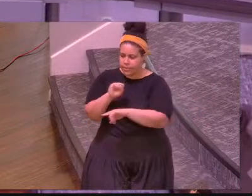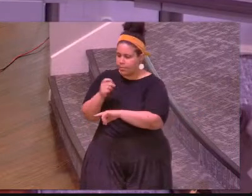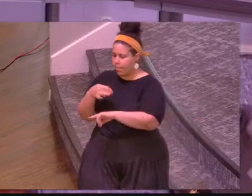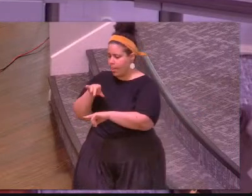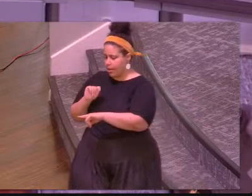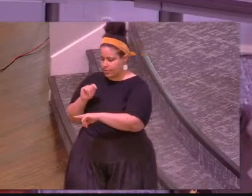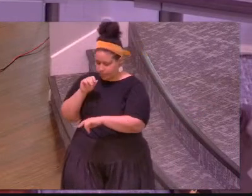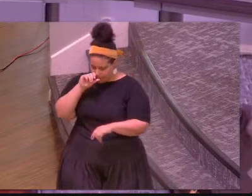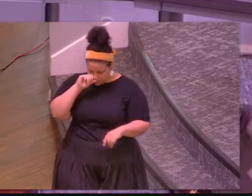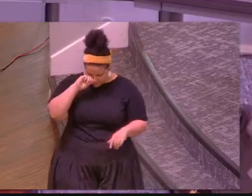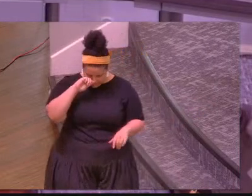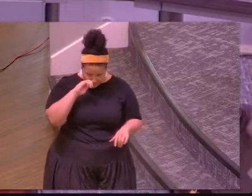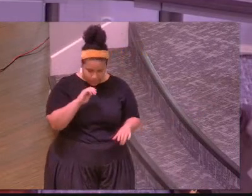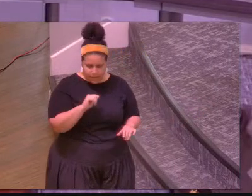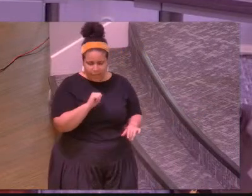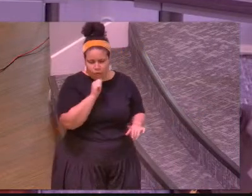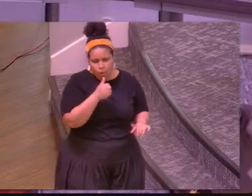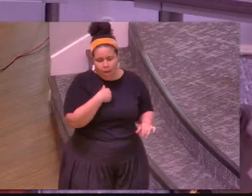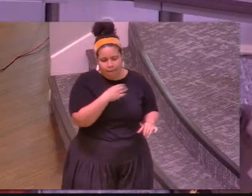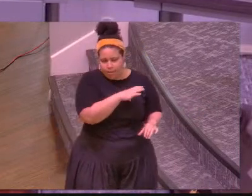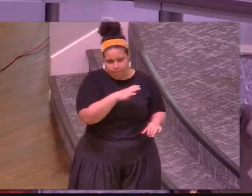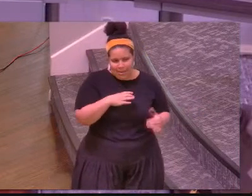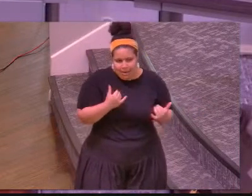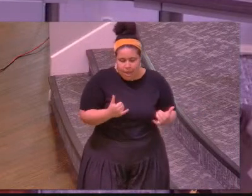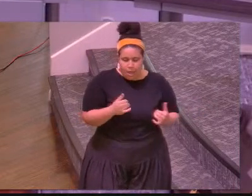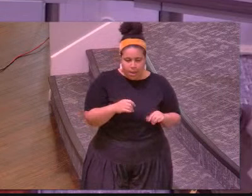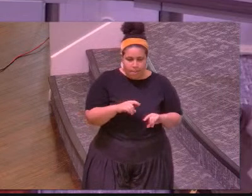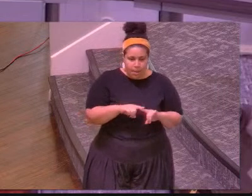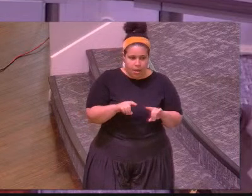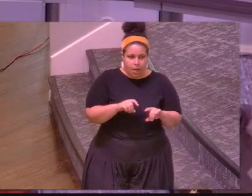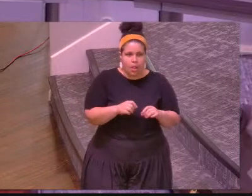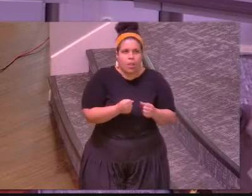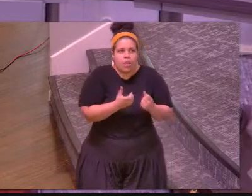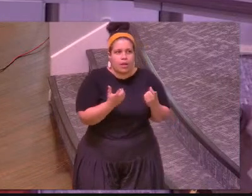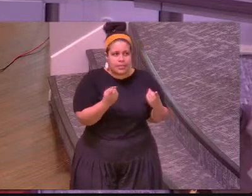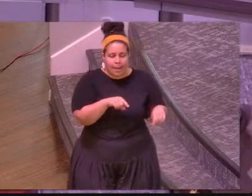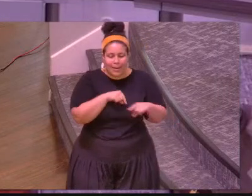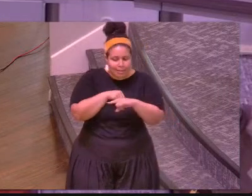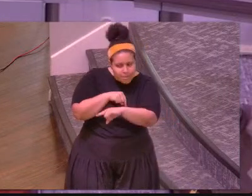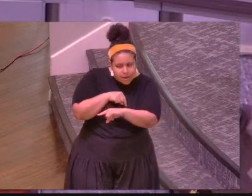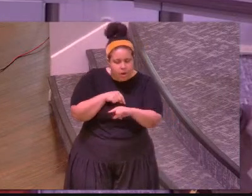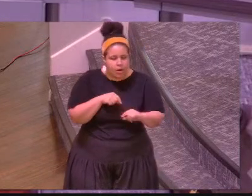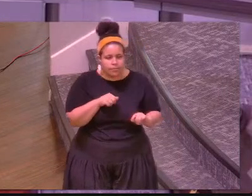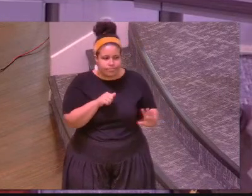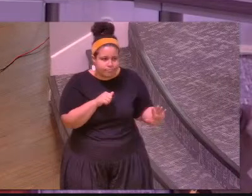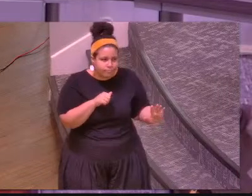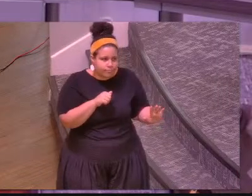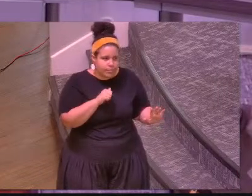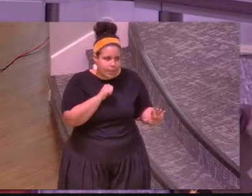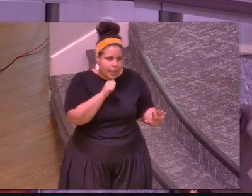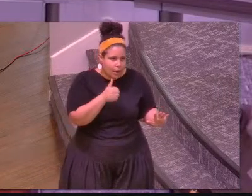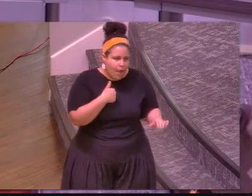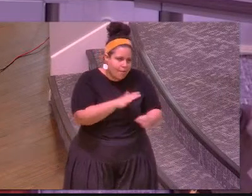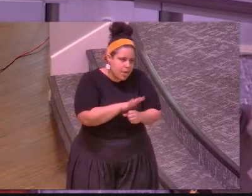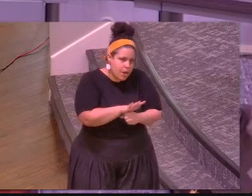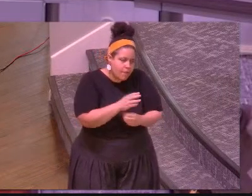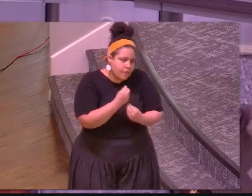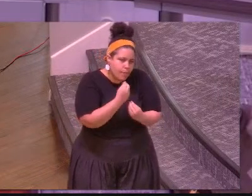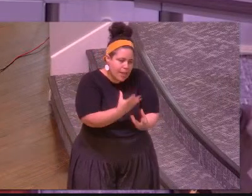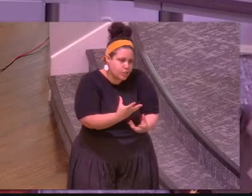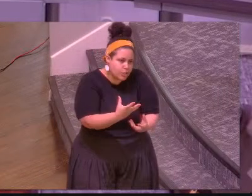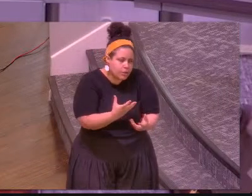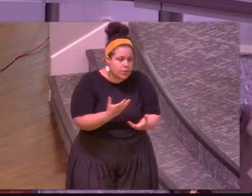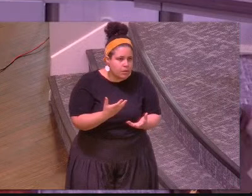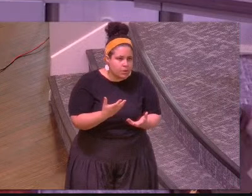property committee, and so a lot of things are happening in that arena that I don't feel that we have I don't have enough information